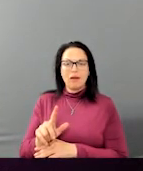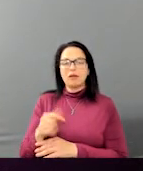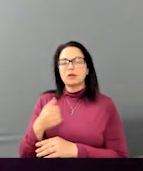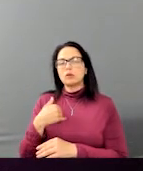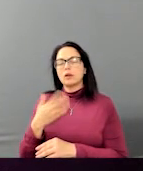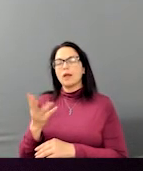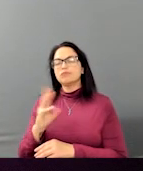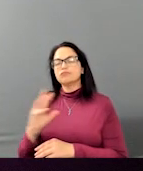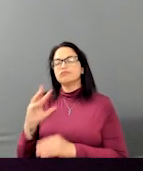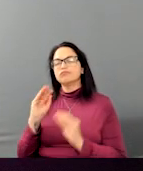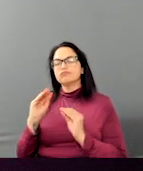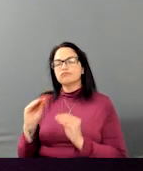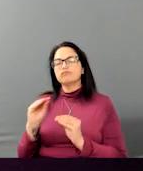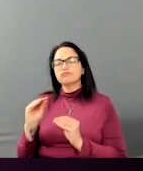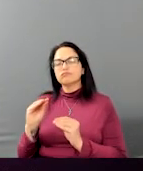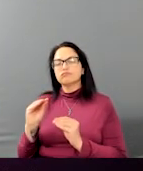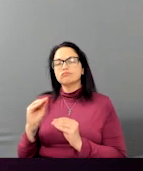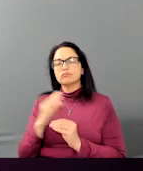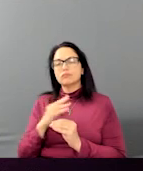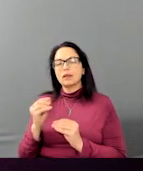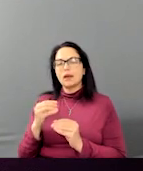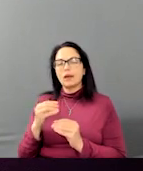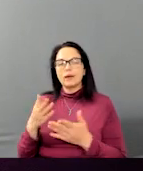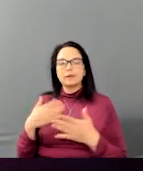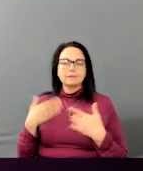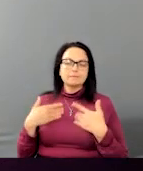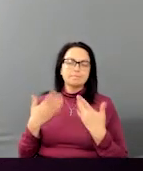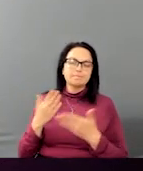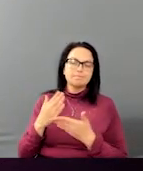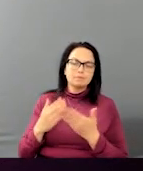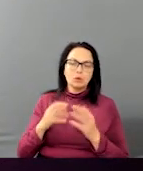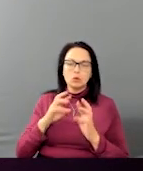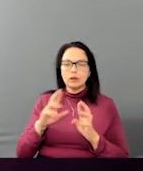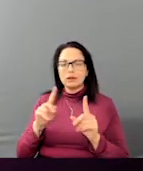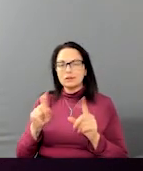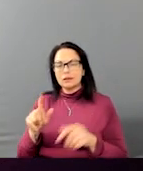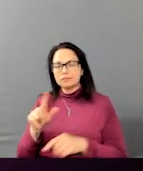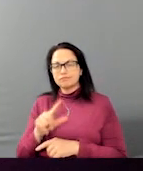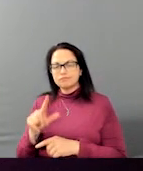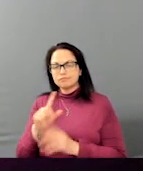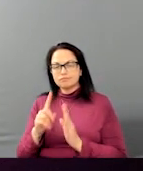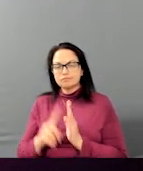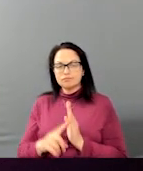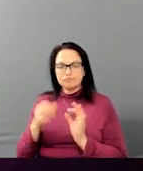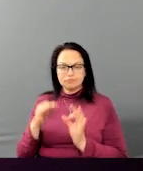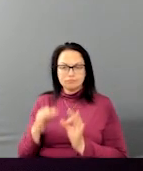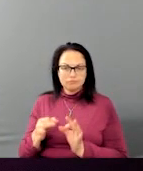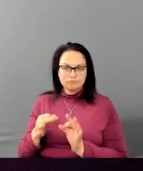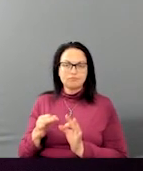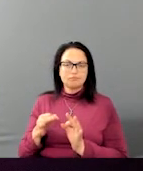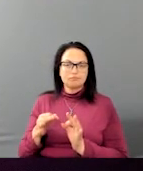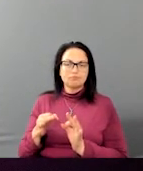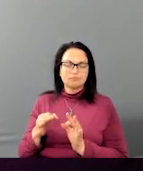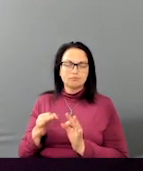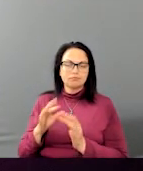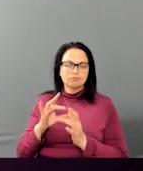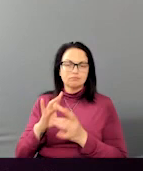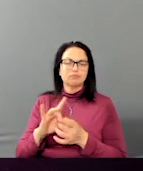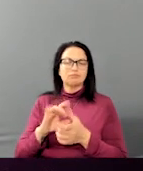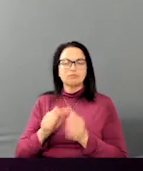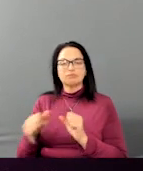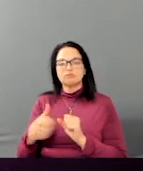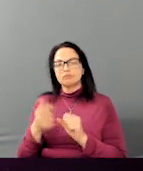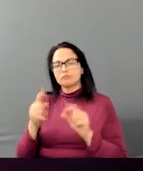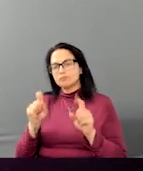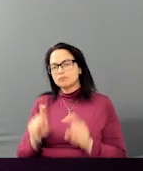lesson and kind of appreciate some of React testing library's design decisions based upon how other testing used to